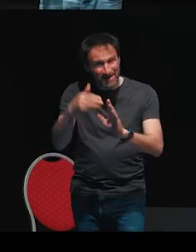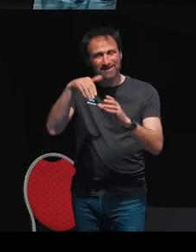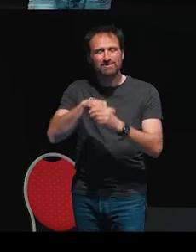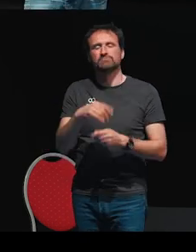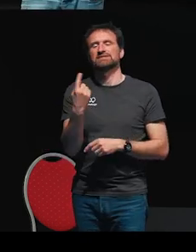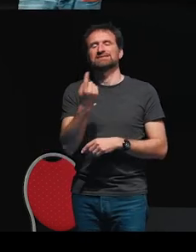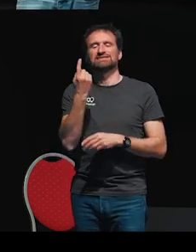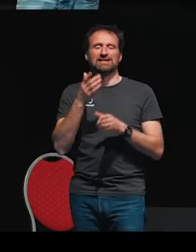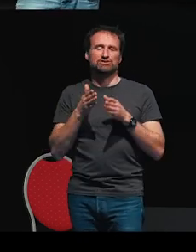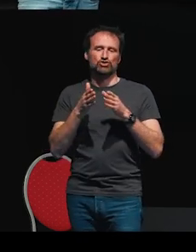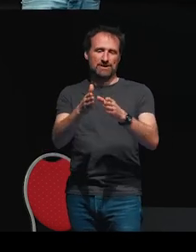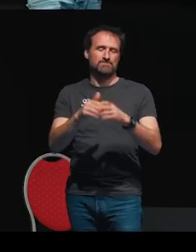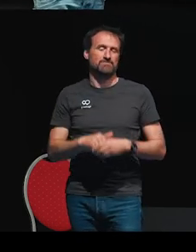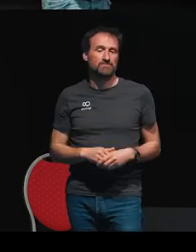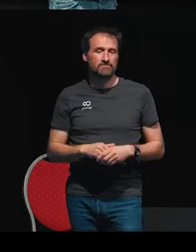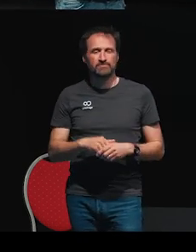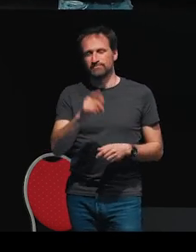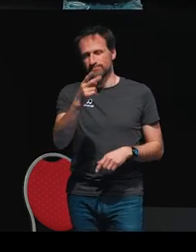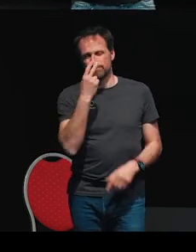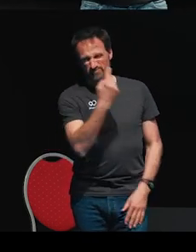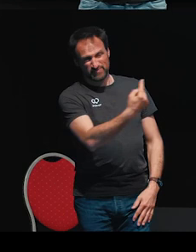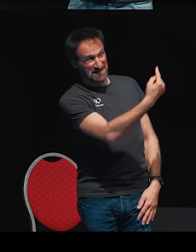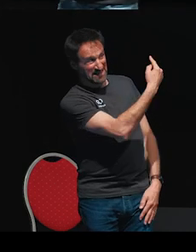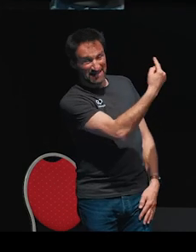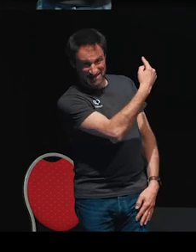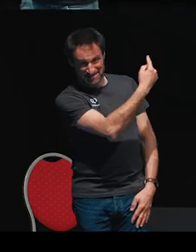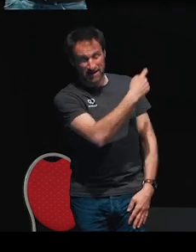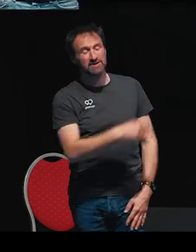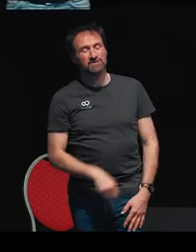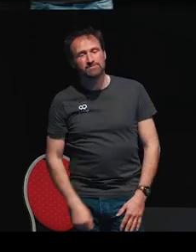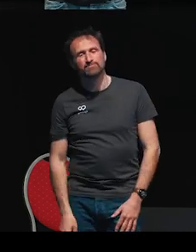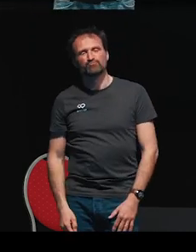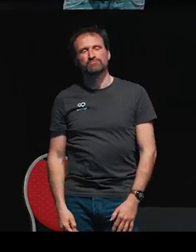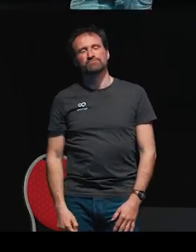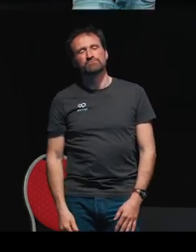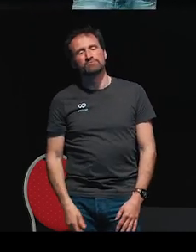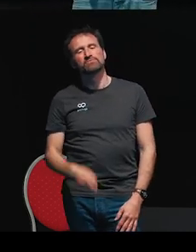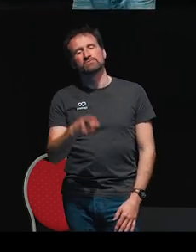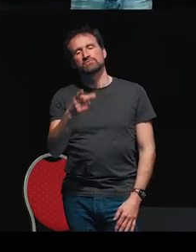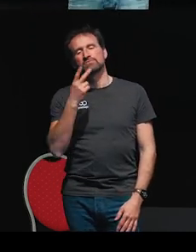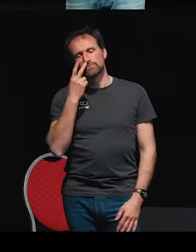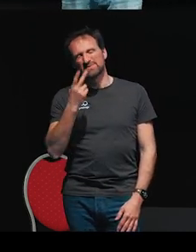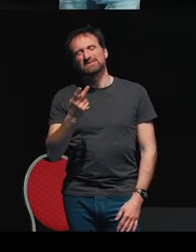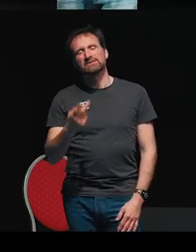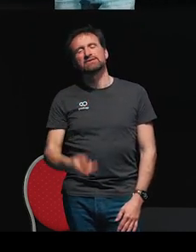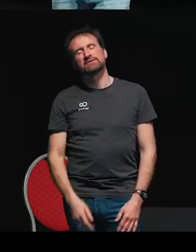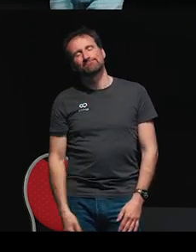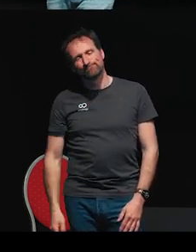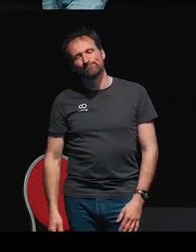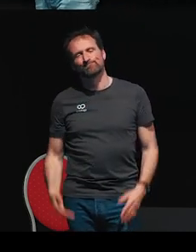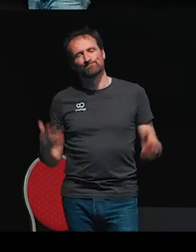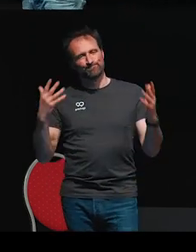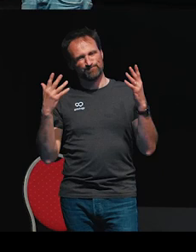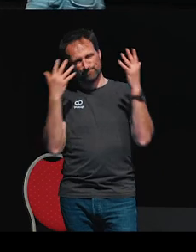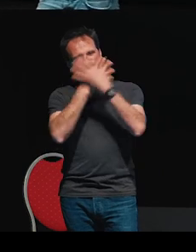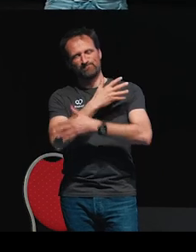If you look on the left side, you see, on the right side, you see a confusing